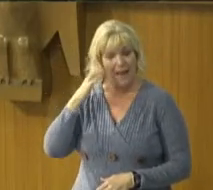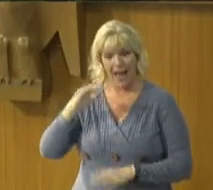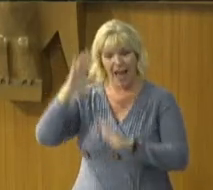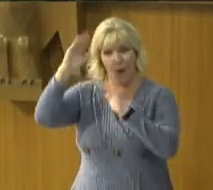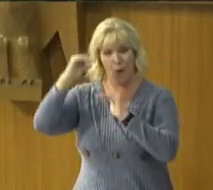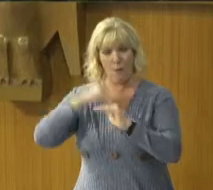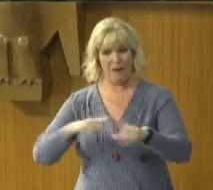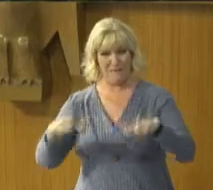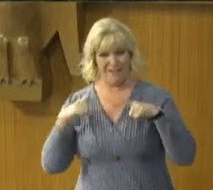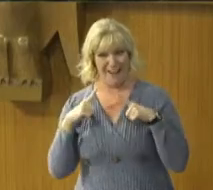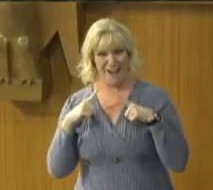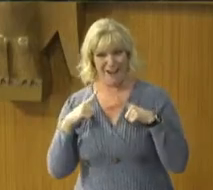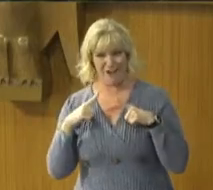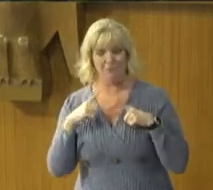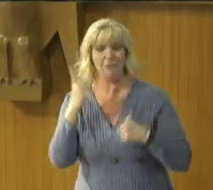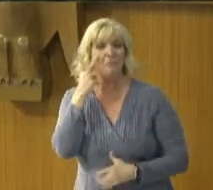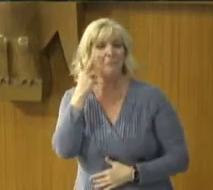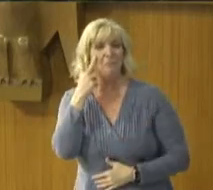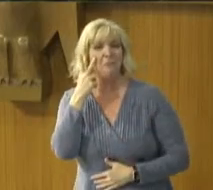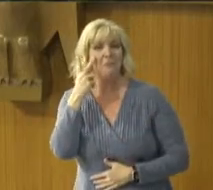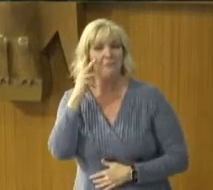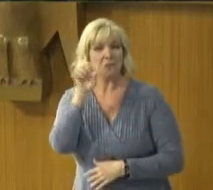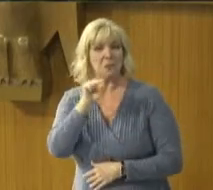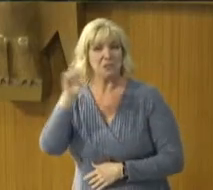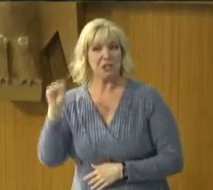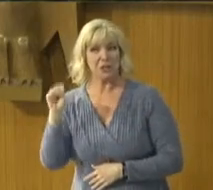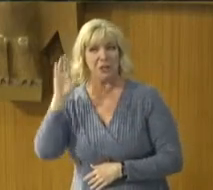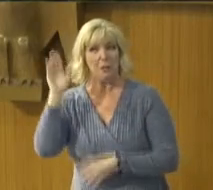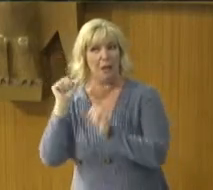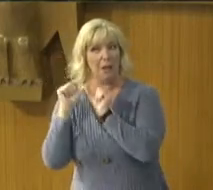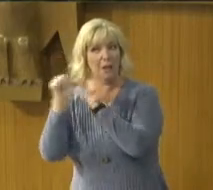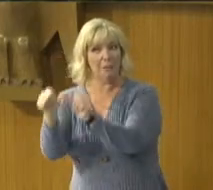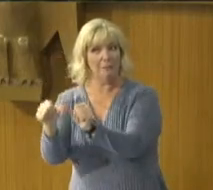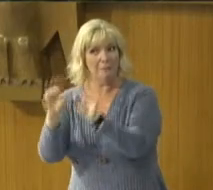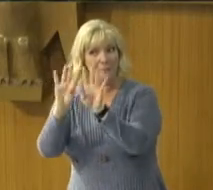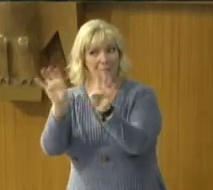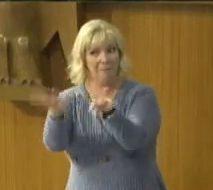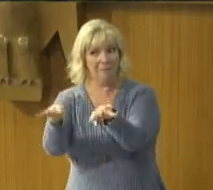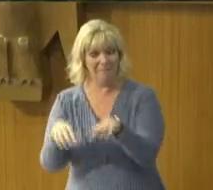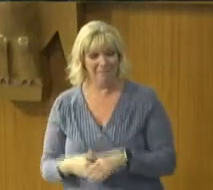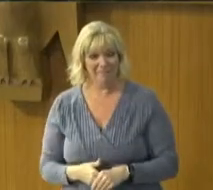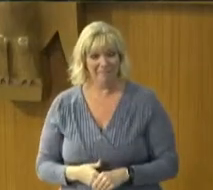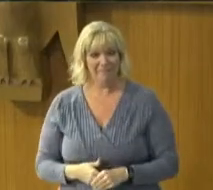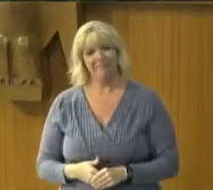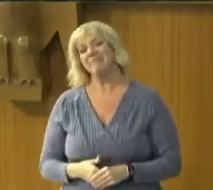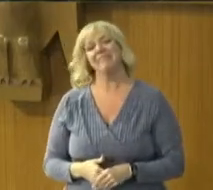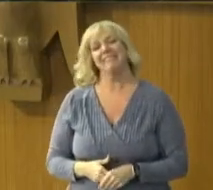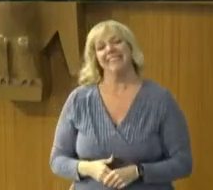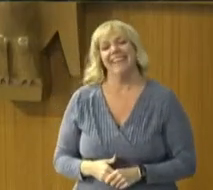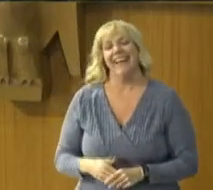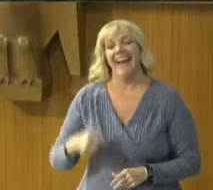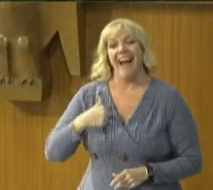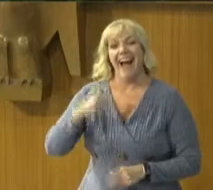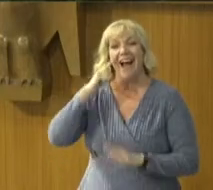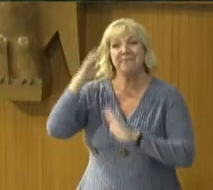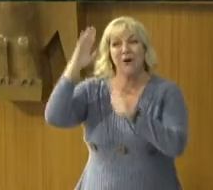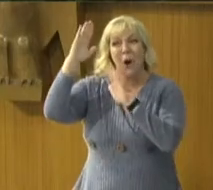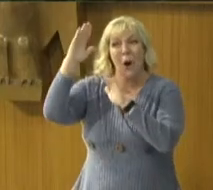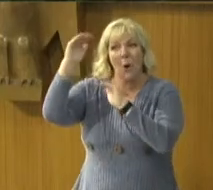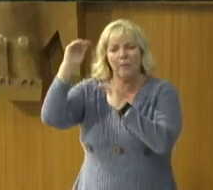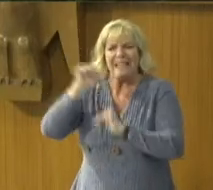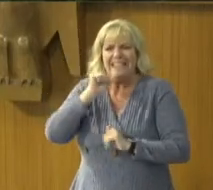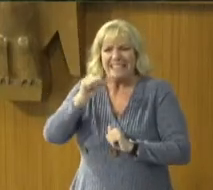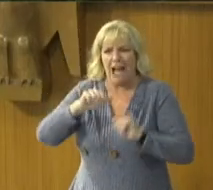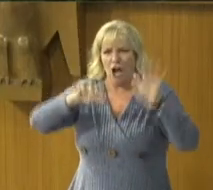then. We'll have to see how Social Security pans out in the future. I'm hoping that at least it does not